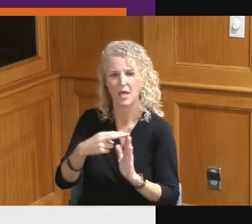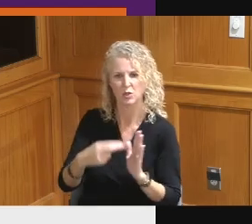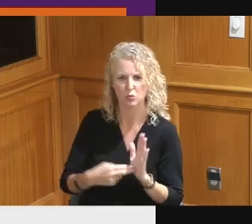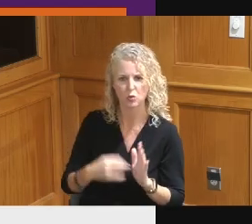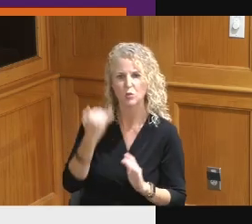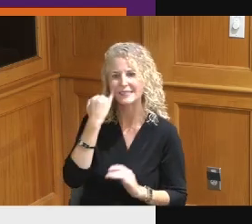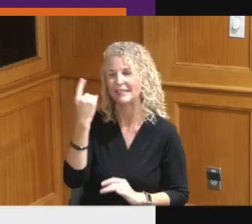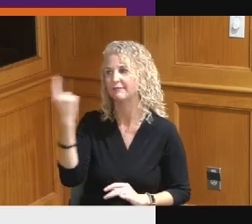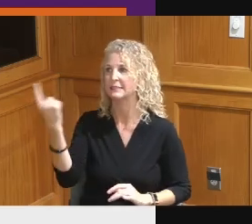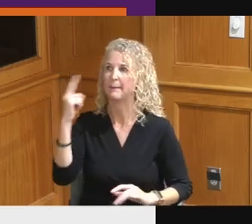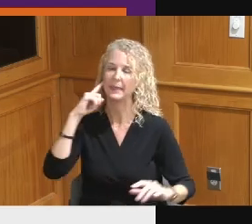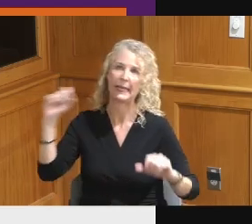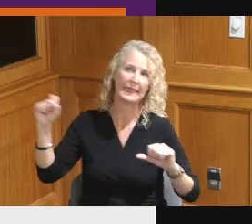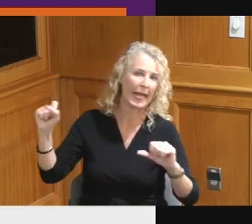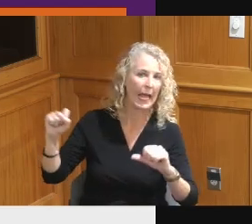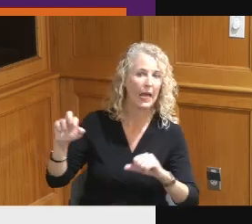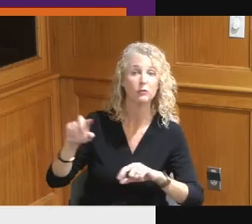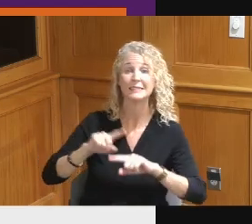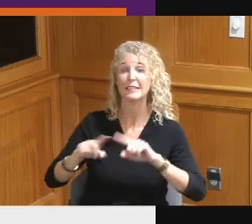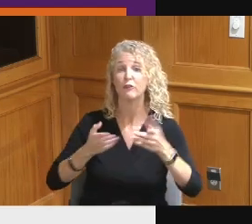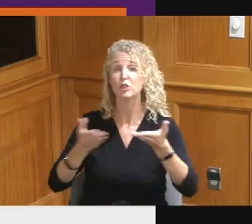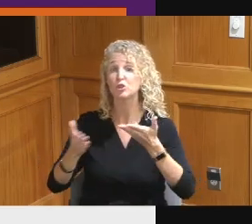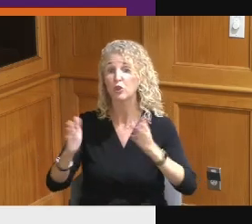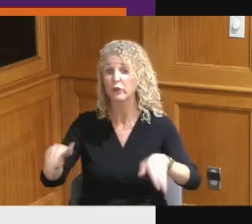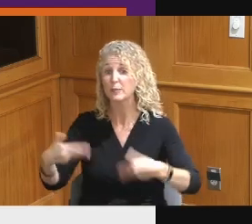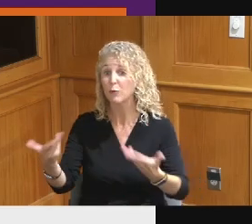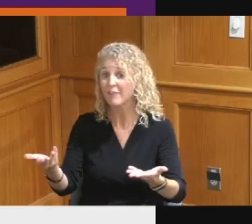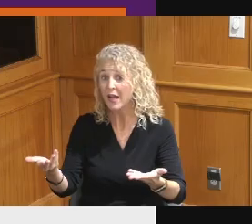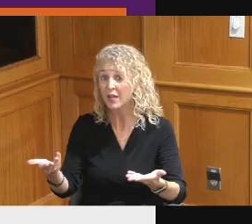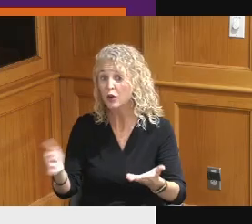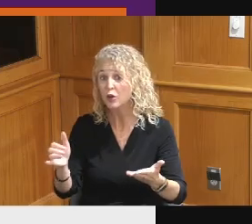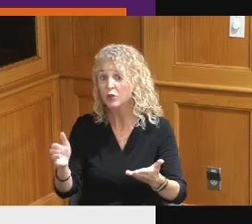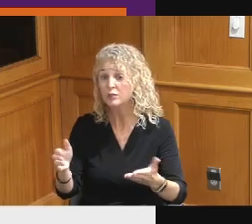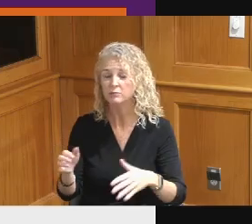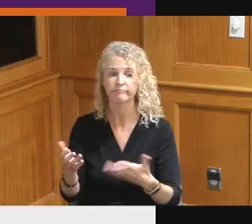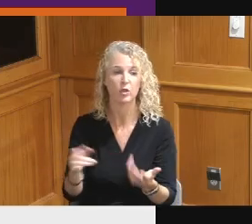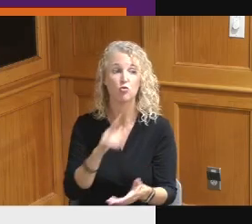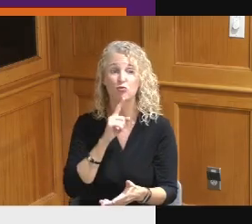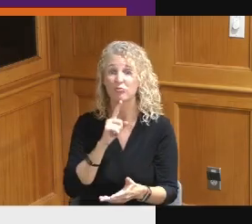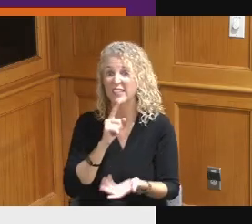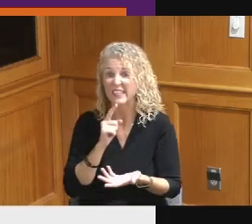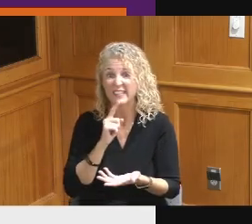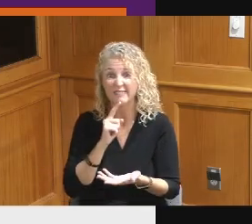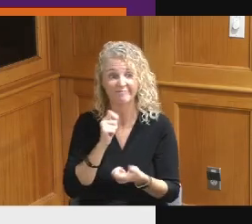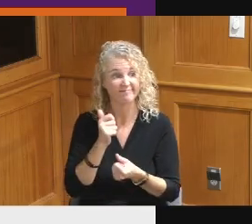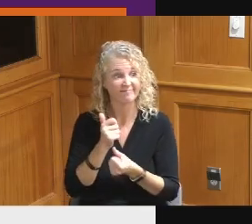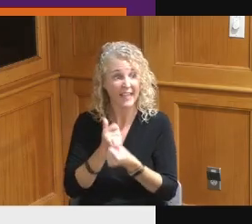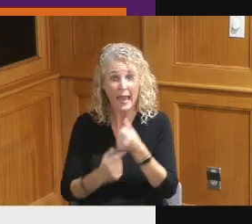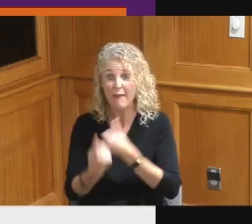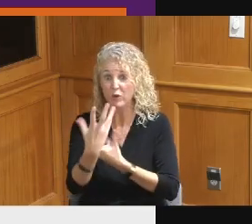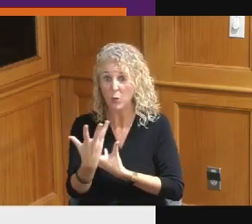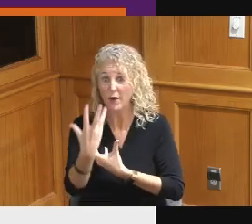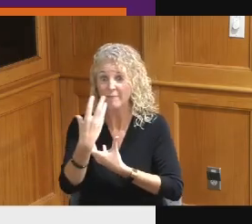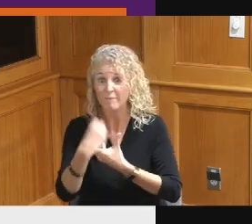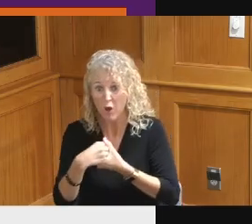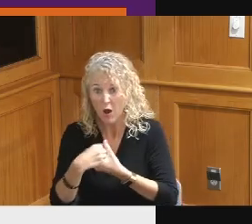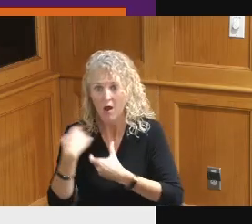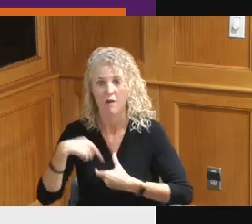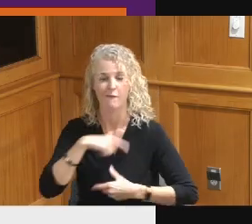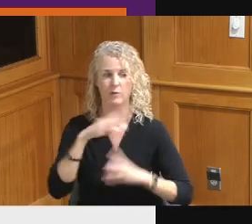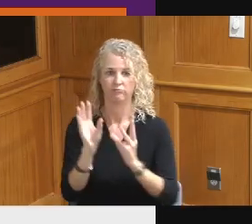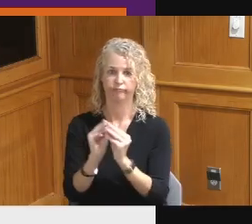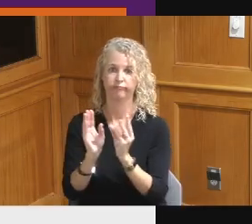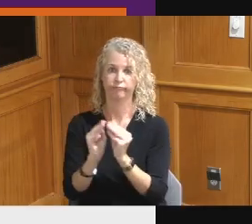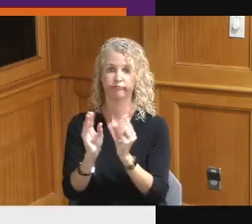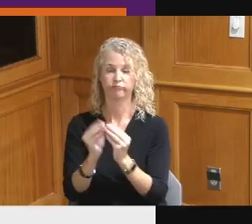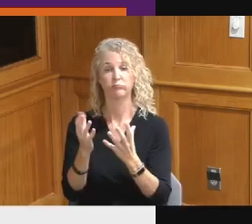allowed, different service providers, and really everyone we could find in our space, in our local